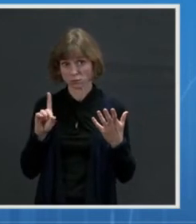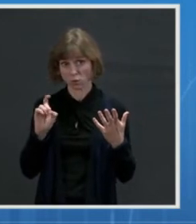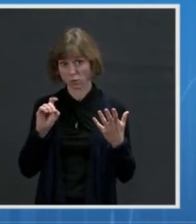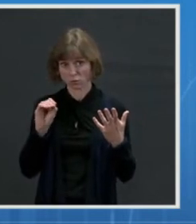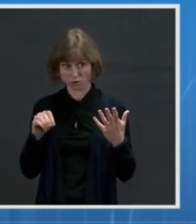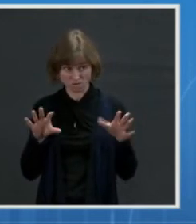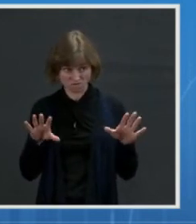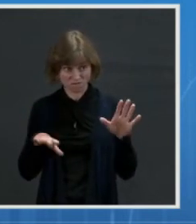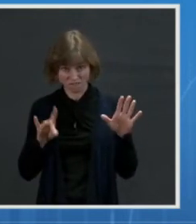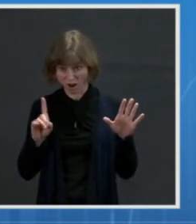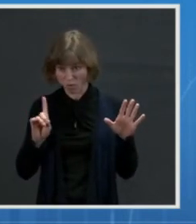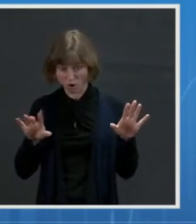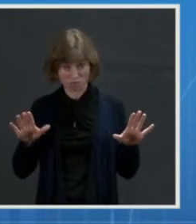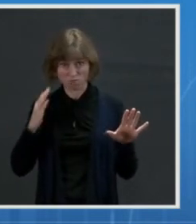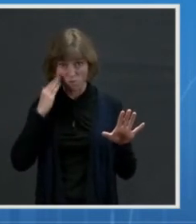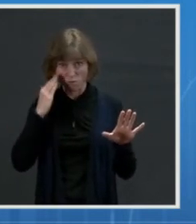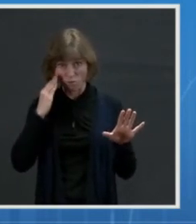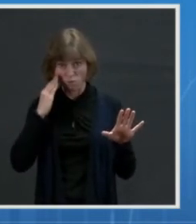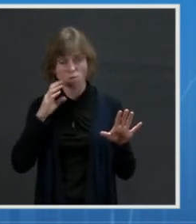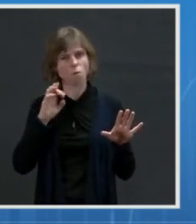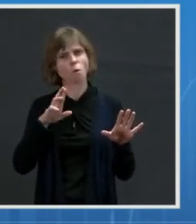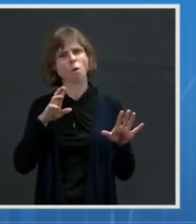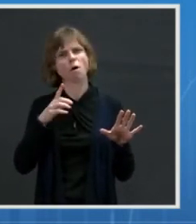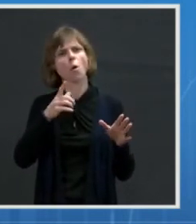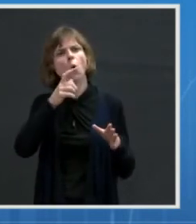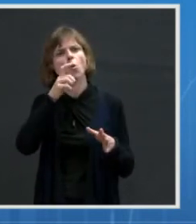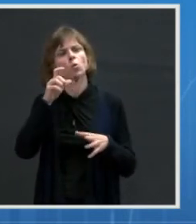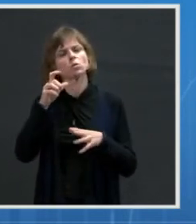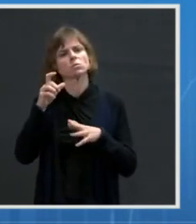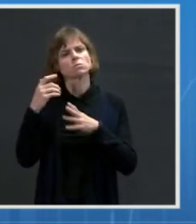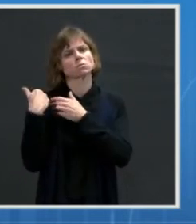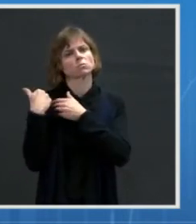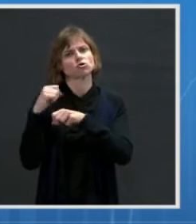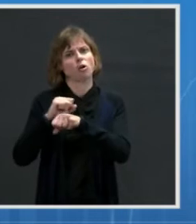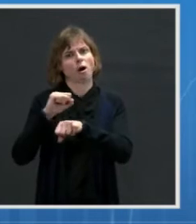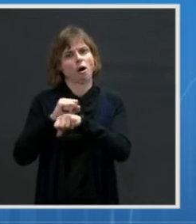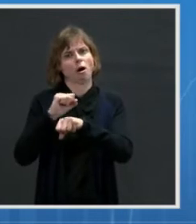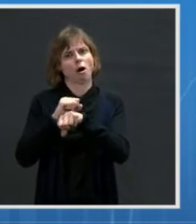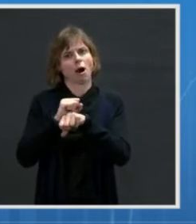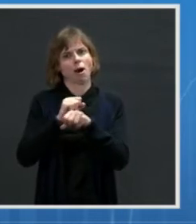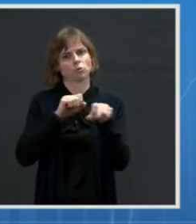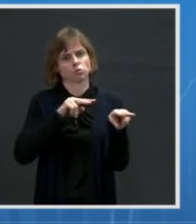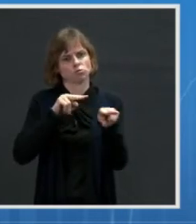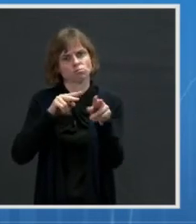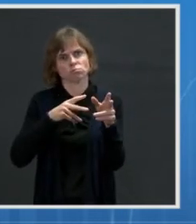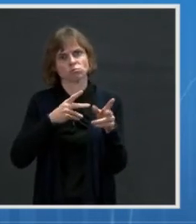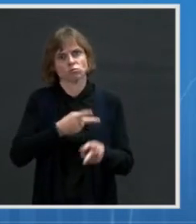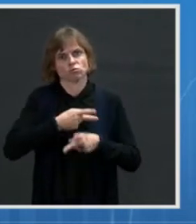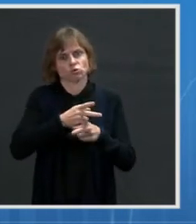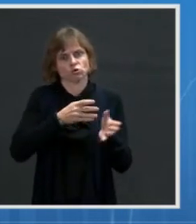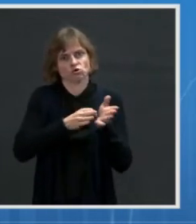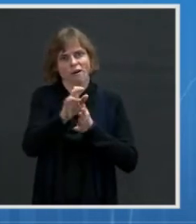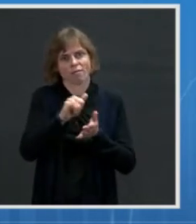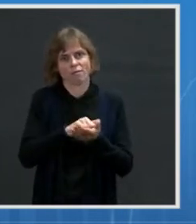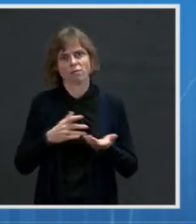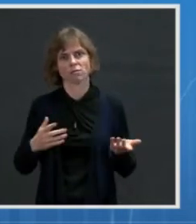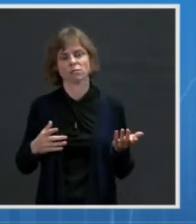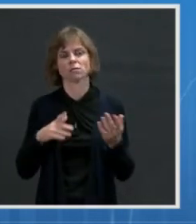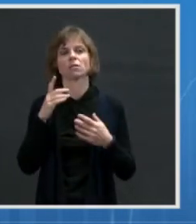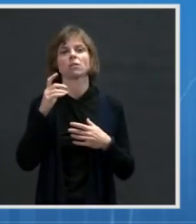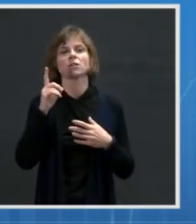for? And is there somebody whose job it is to track that? So look, and Dr. Walensky,